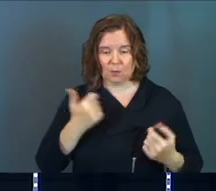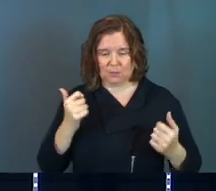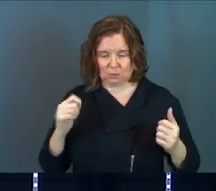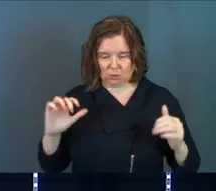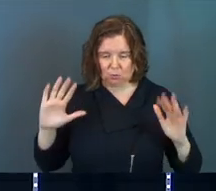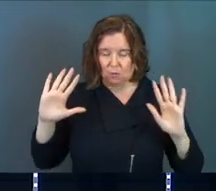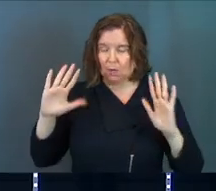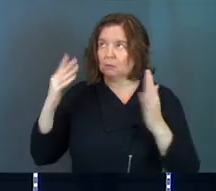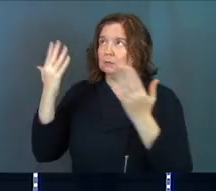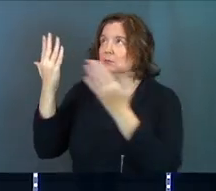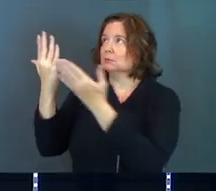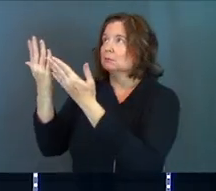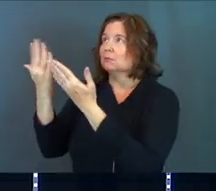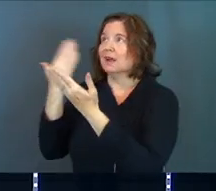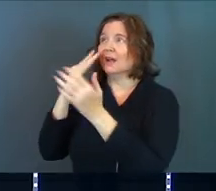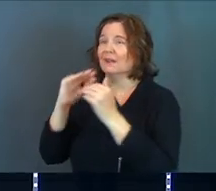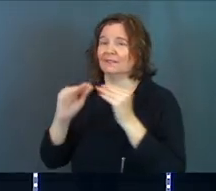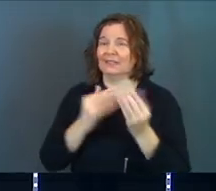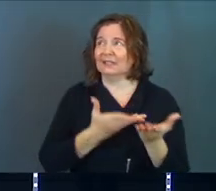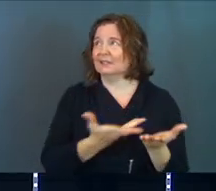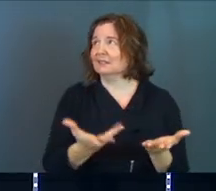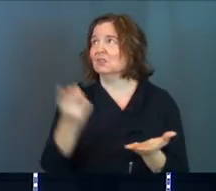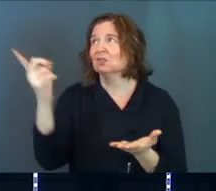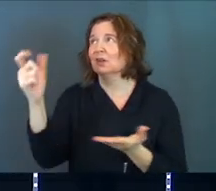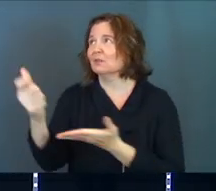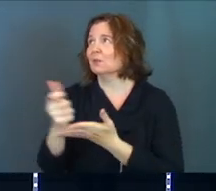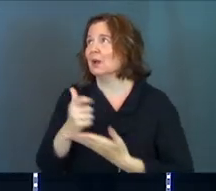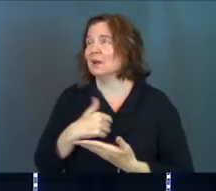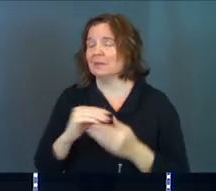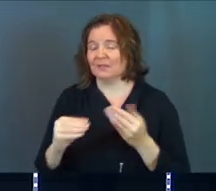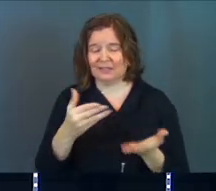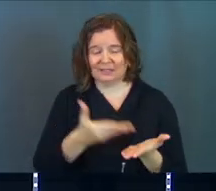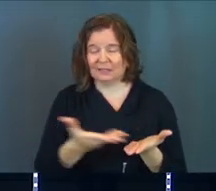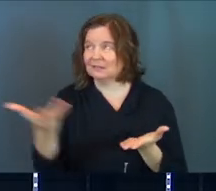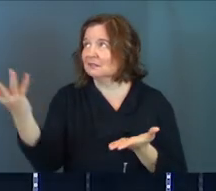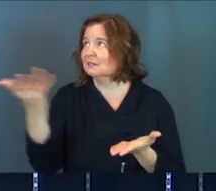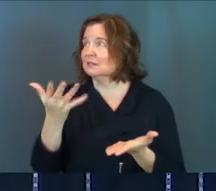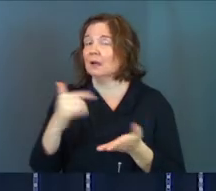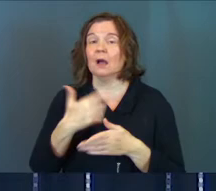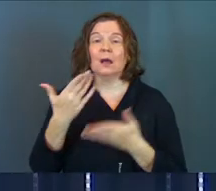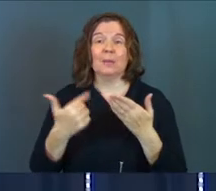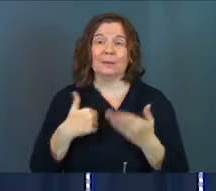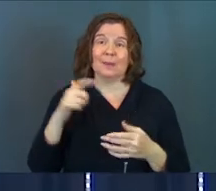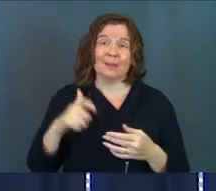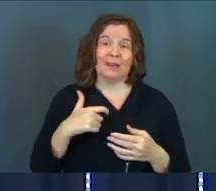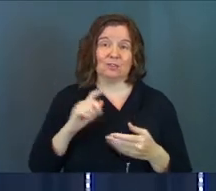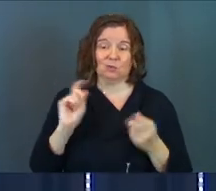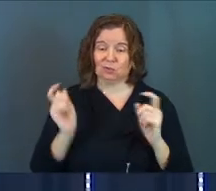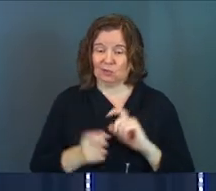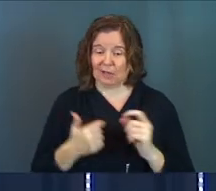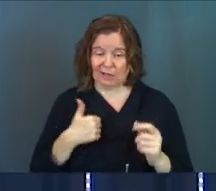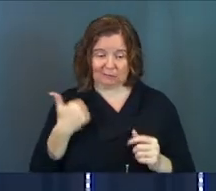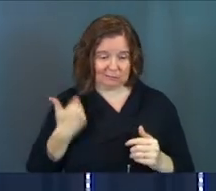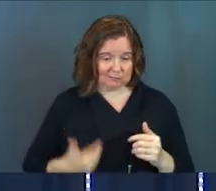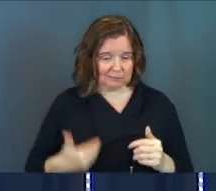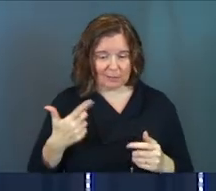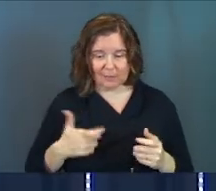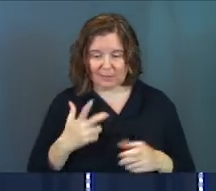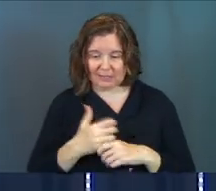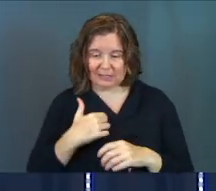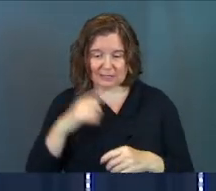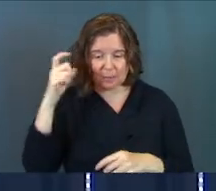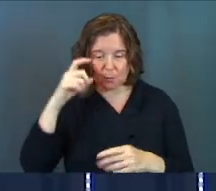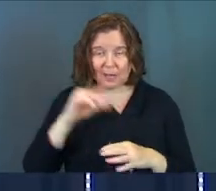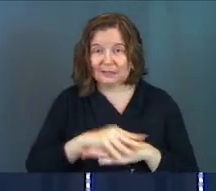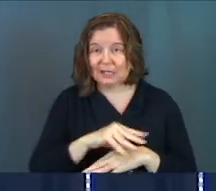surrender that to God and say, I don't know how to fix this, God. You're going to have to help me fix this, God. And maybe I'm going to have to change, God. Maybe I'm going to have to get